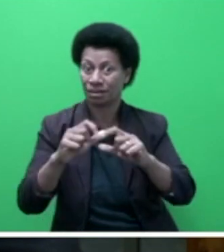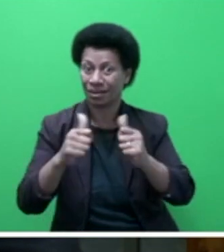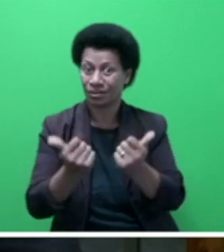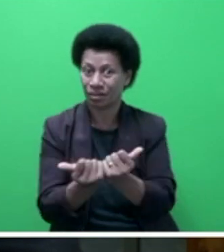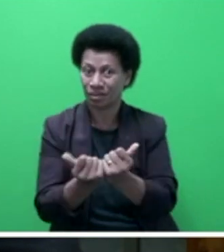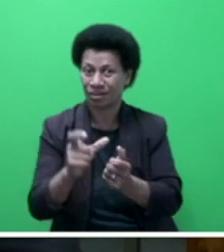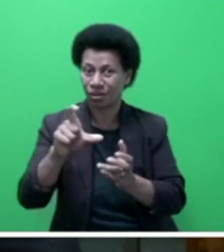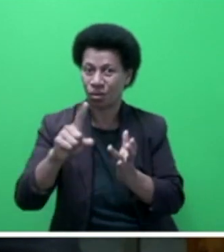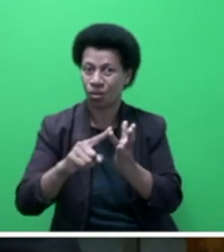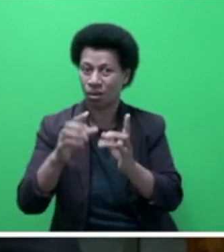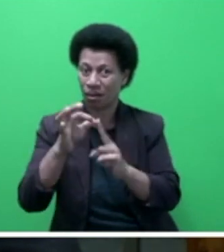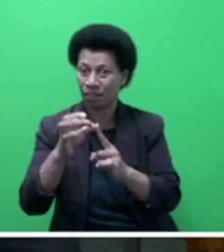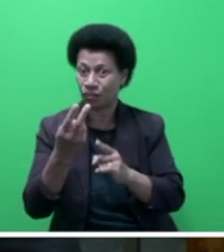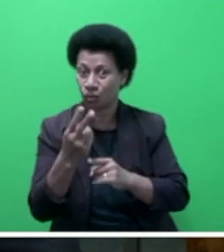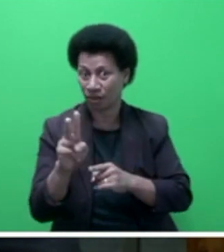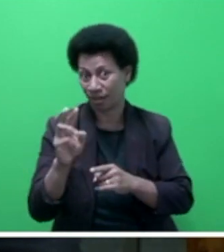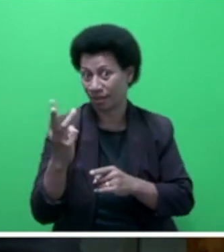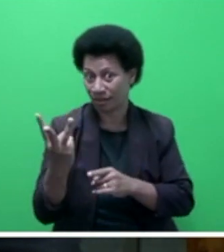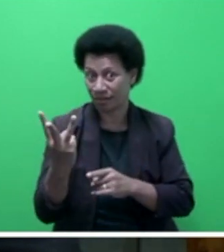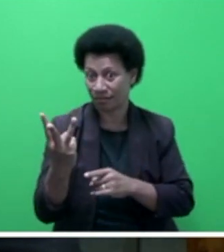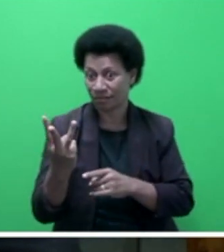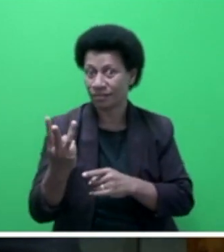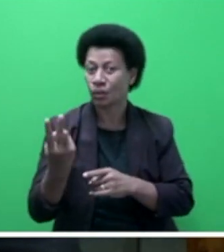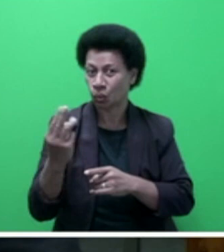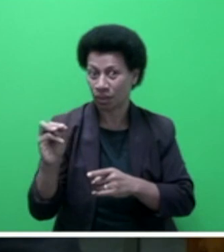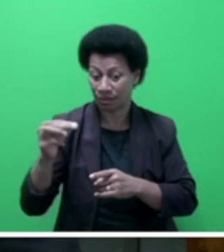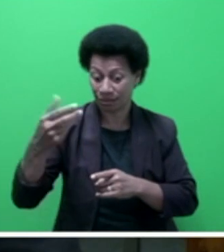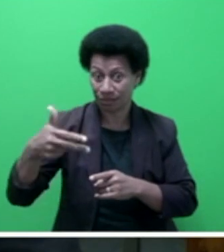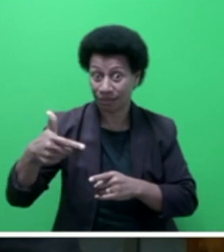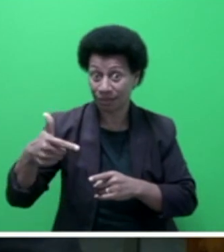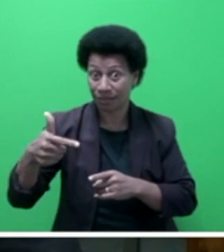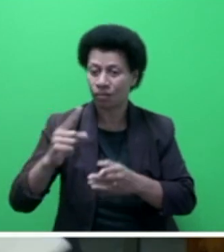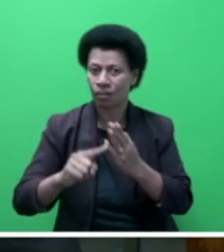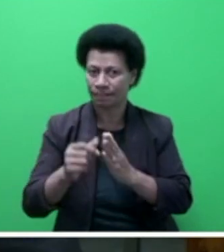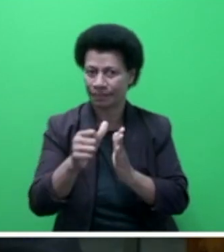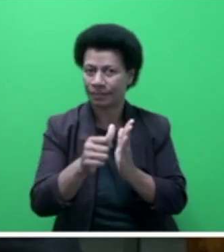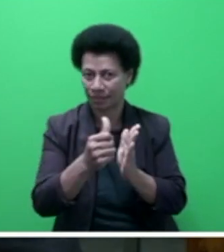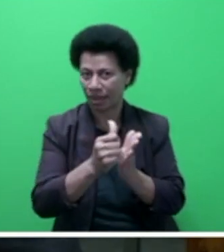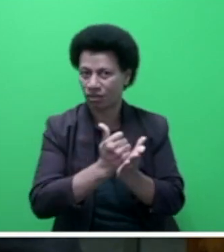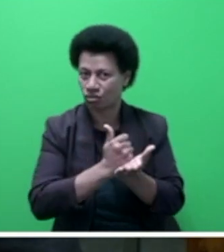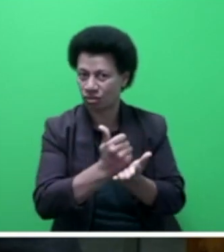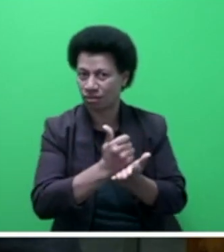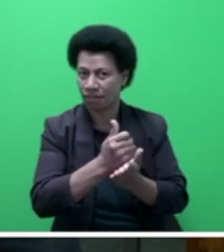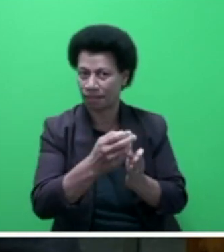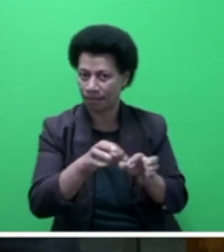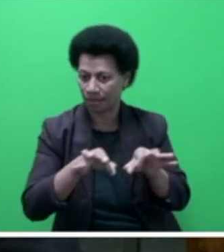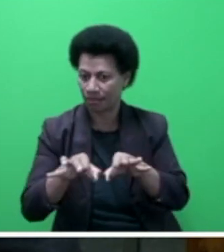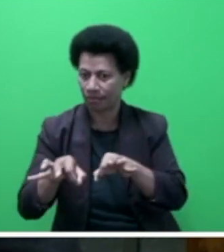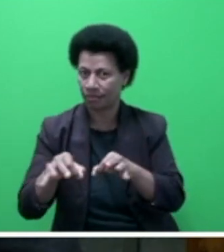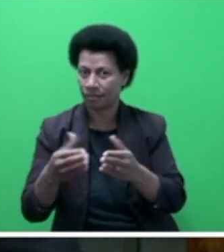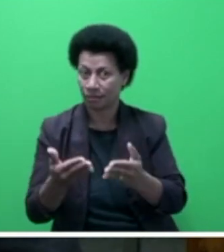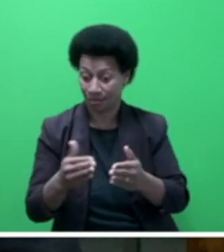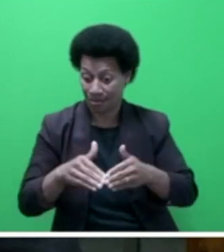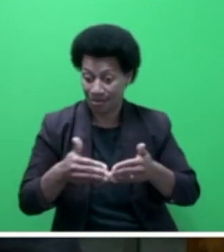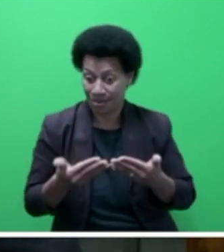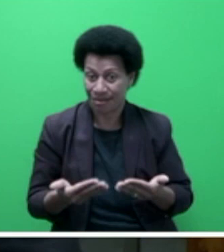in 2017, we achieved new heights with the adoption of the Gender Action Plan. Honorable Speaker, at this juncture, I wish to thank